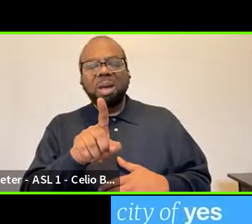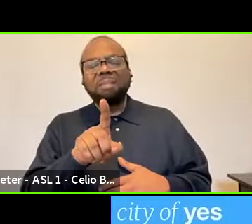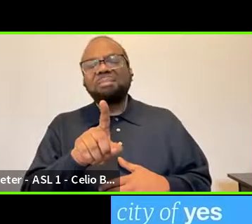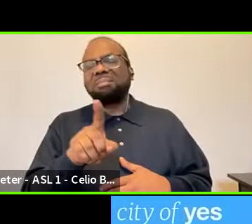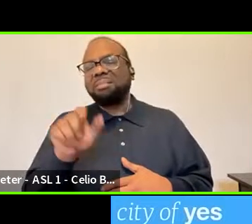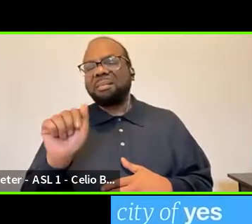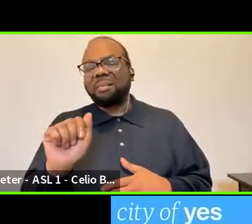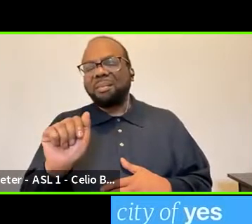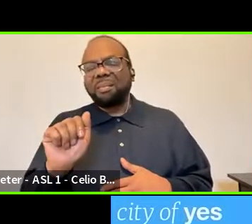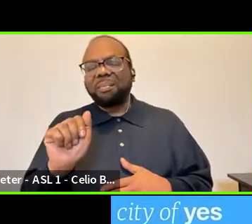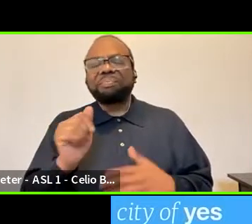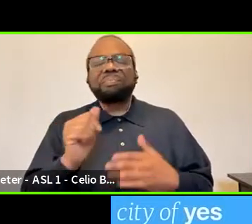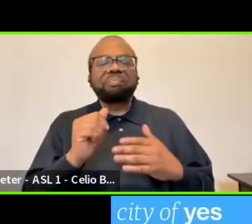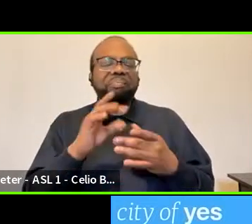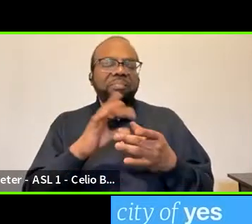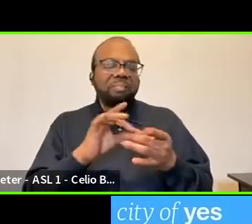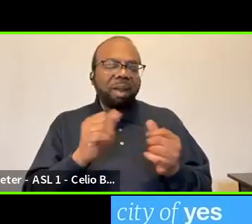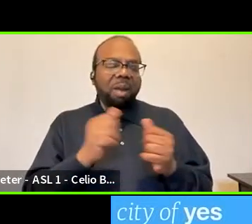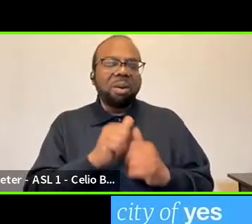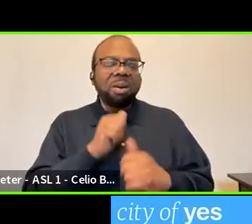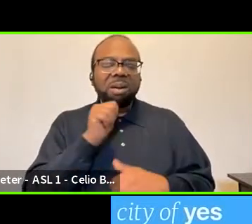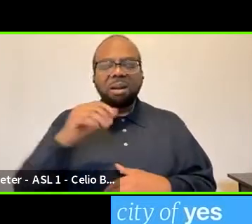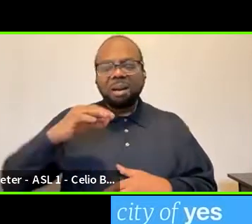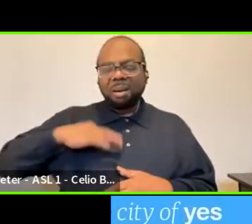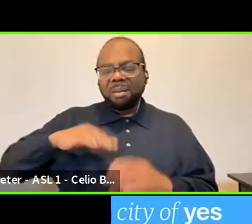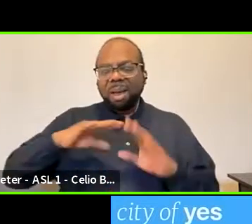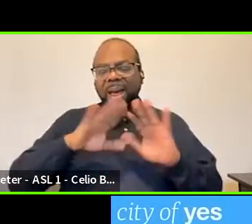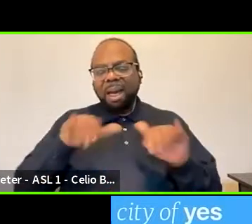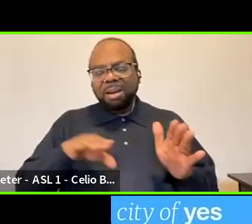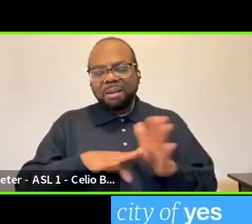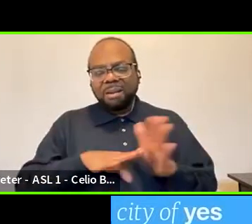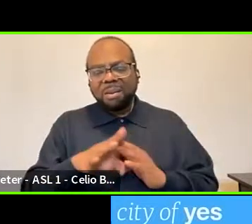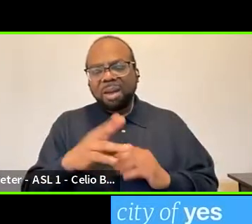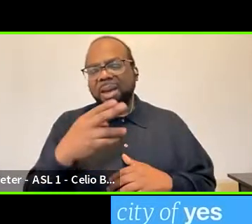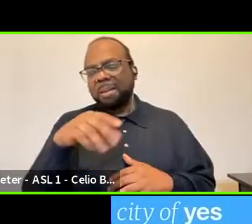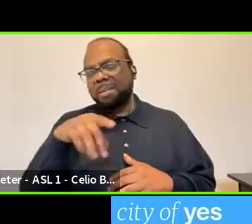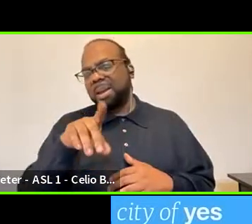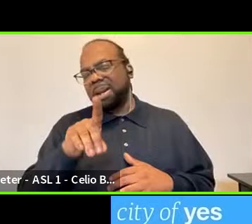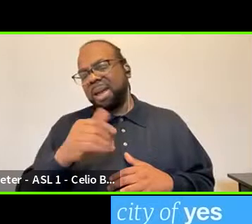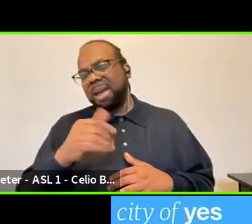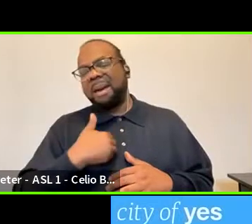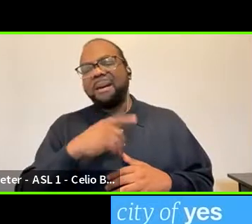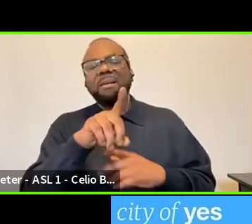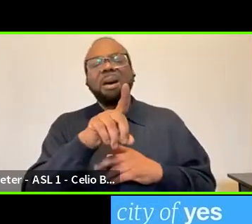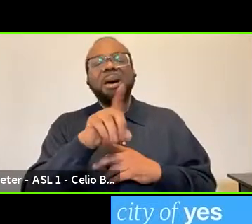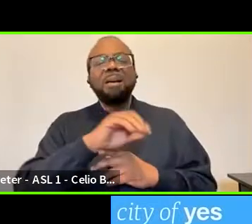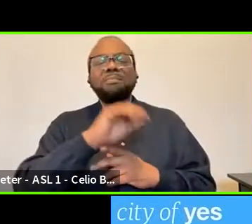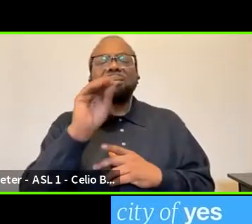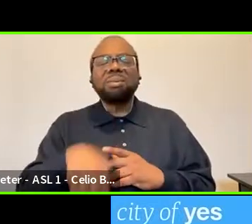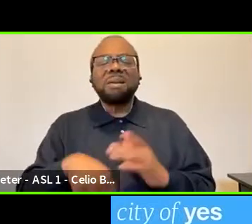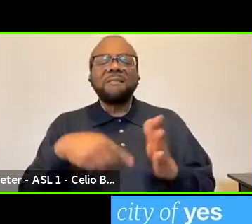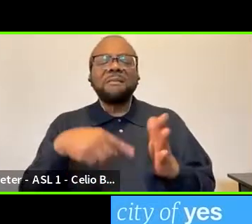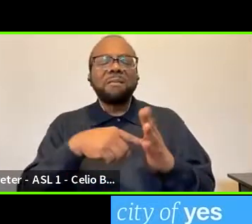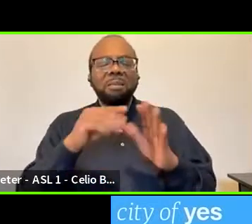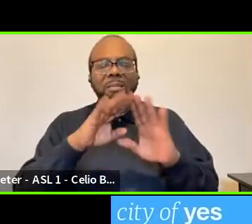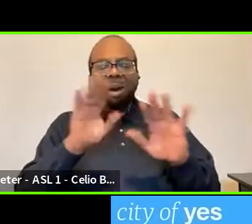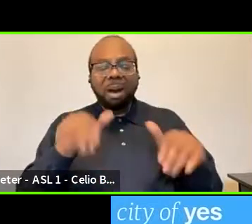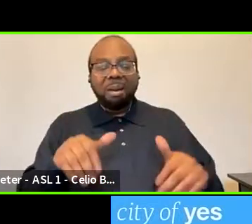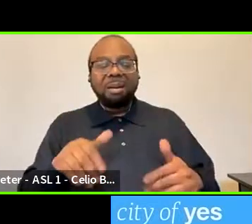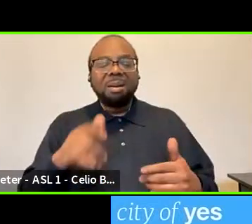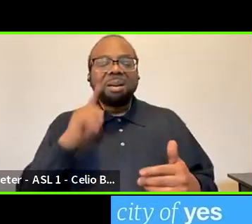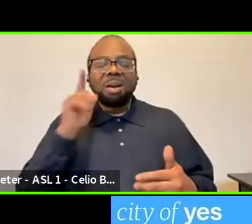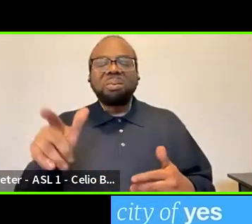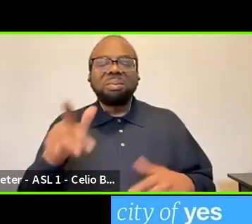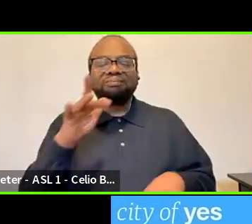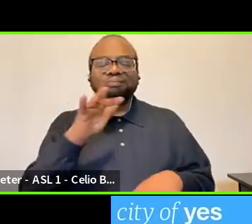with, uh, nonprofit housing developers or of HPD who are already building a hundred percent affordable, we anticipate that they will likely take